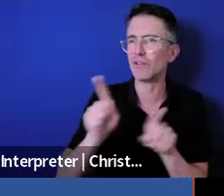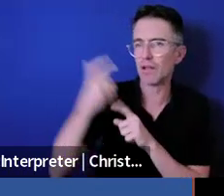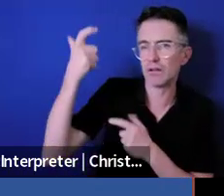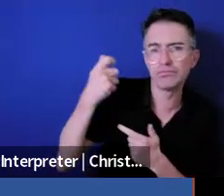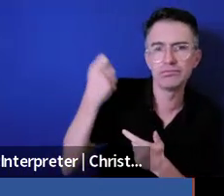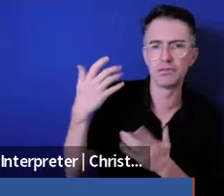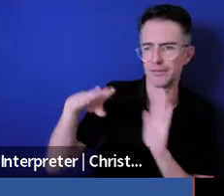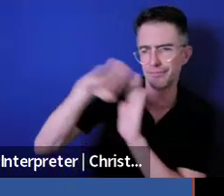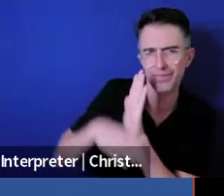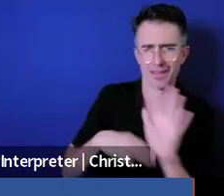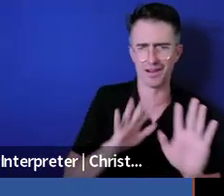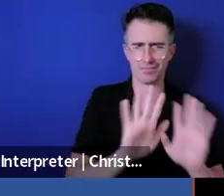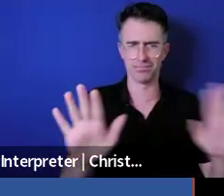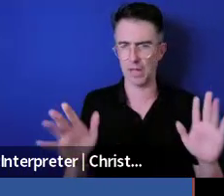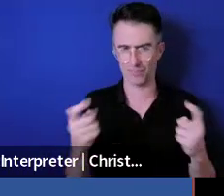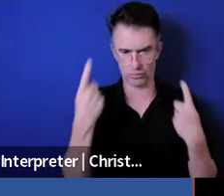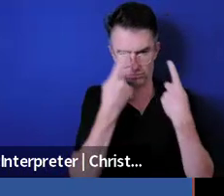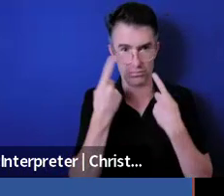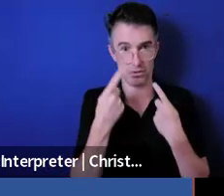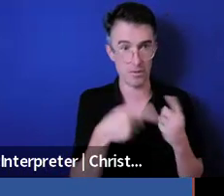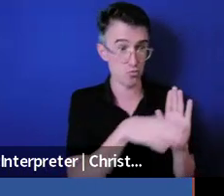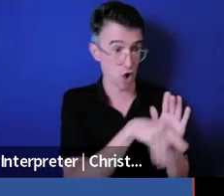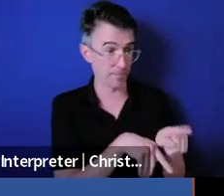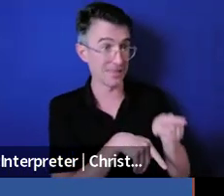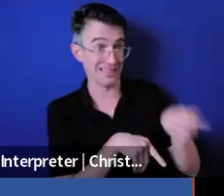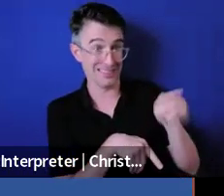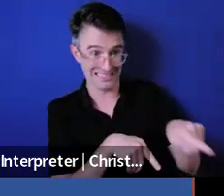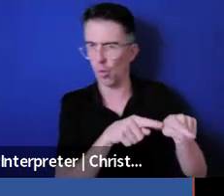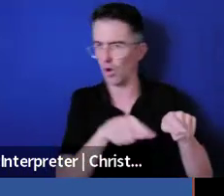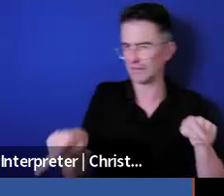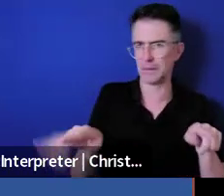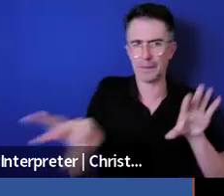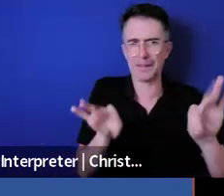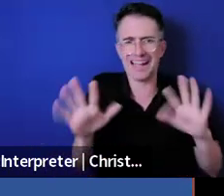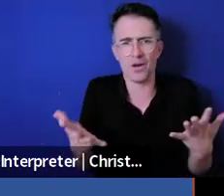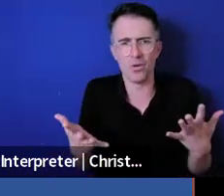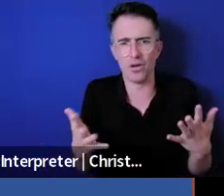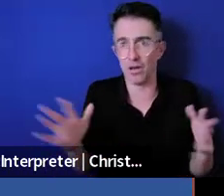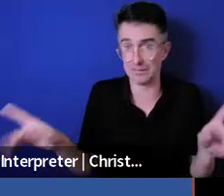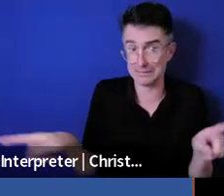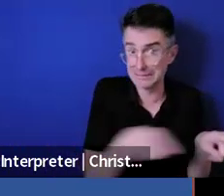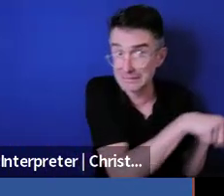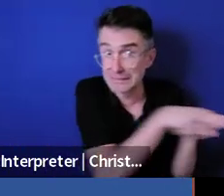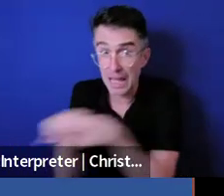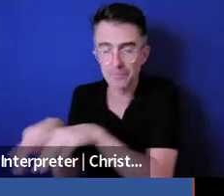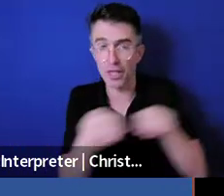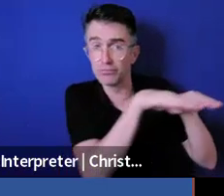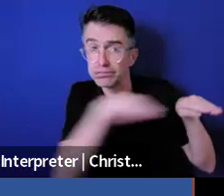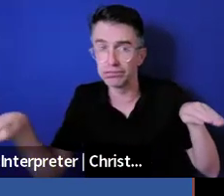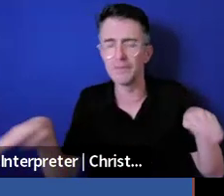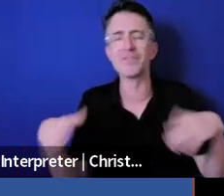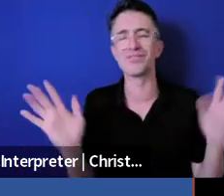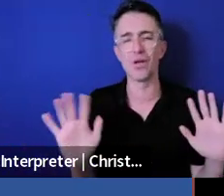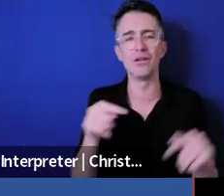mechanism who should get what? And this is where disability identification, assessment, and certification come